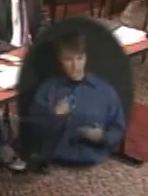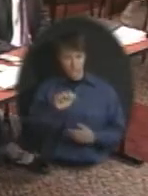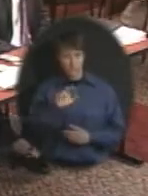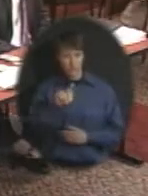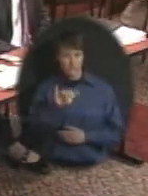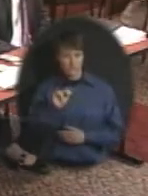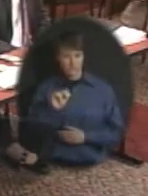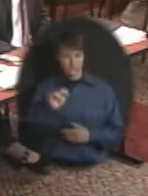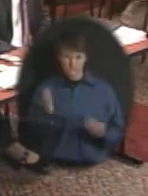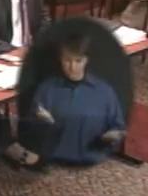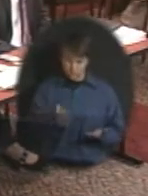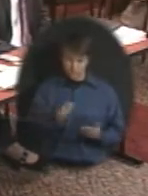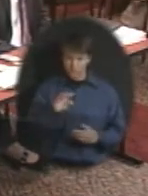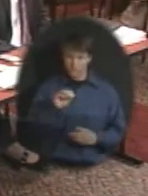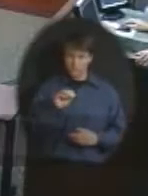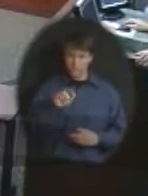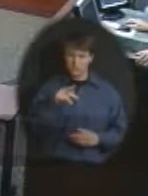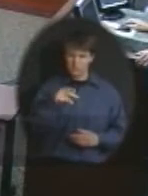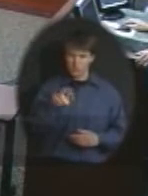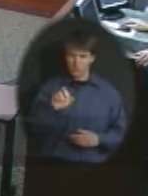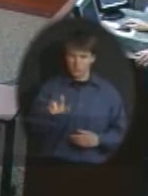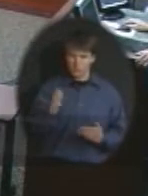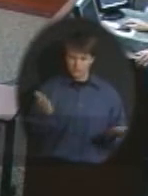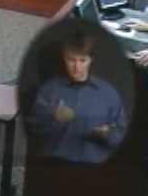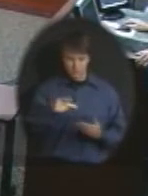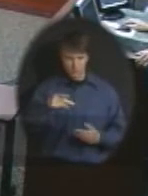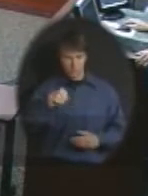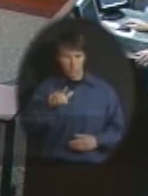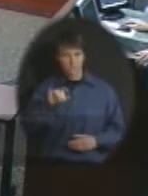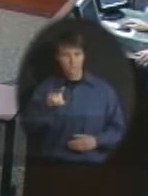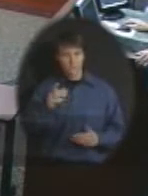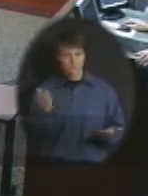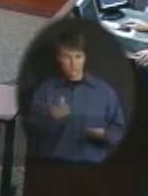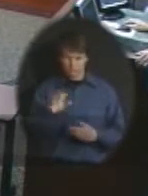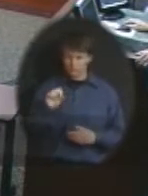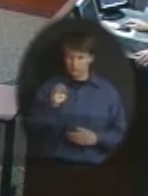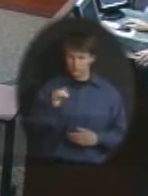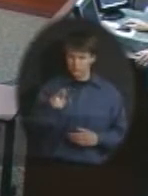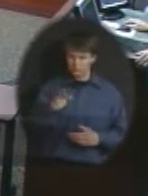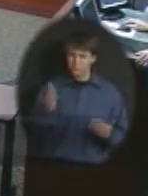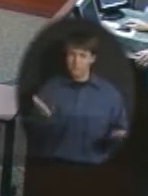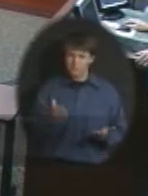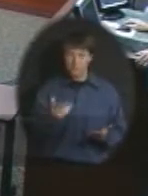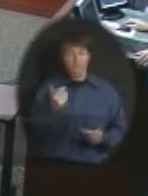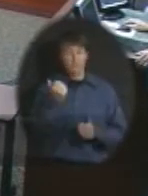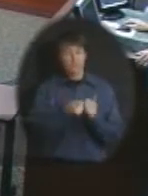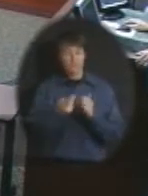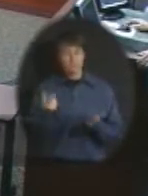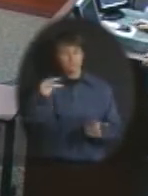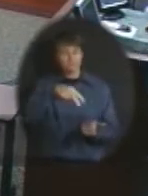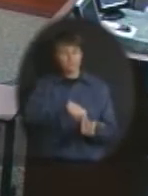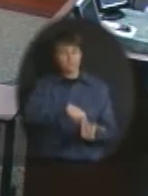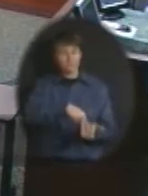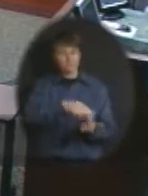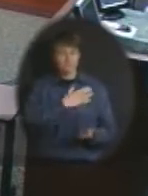Here. Mr. Parker? Here. Mr. Poland? Here. Mr. Scheer? Here. Would everyone rise, please?